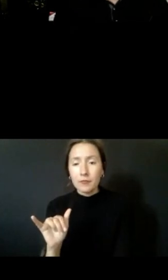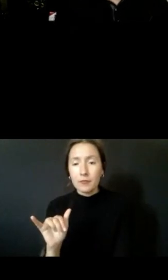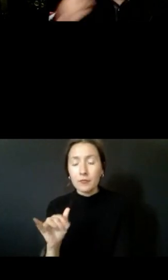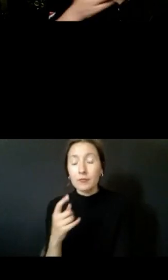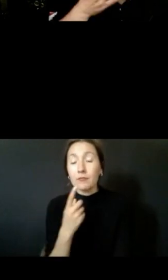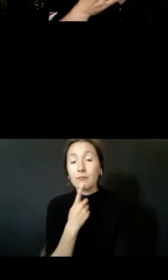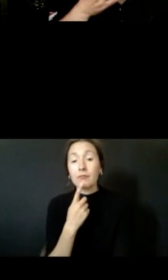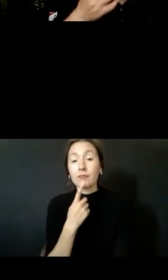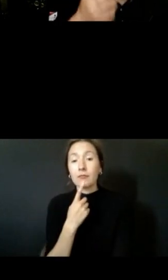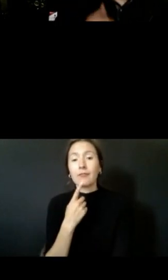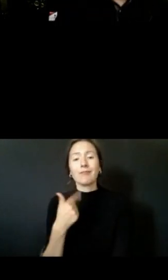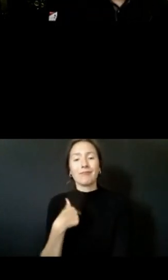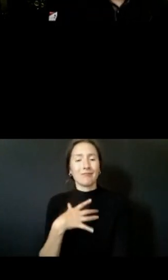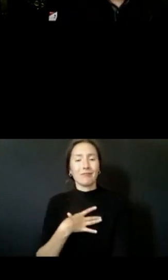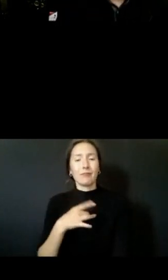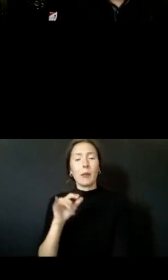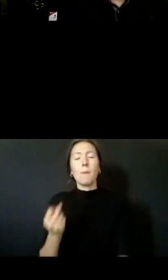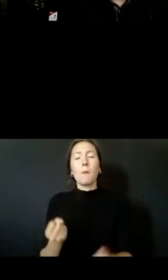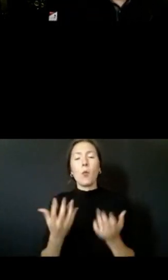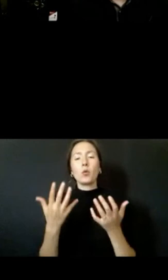process.